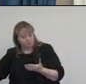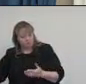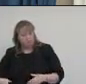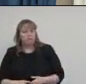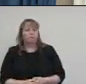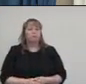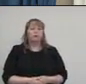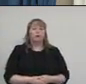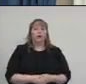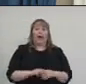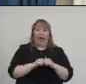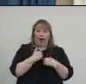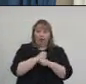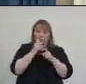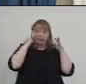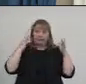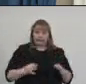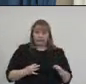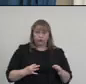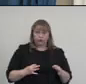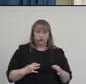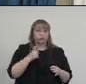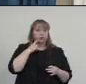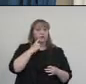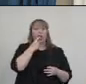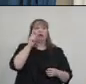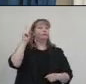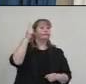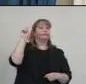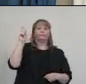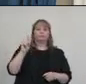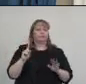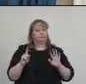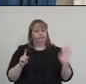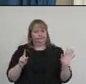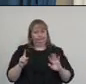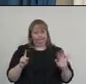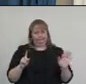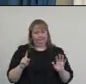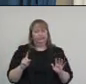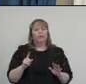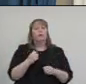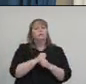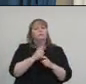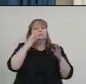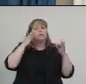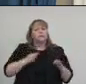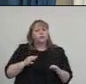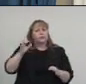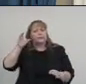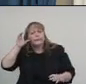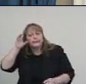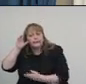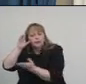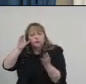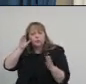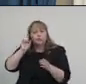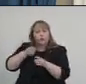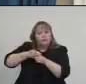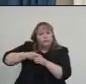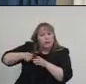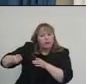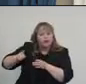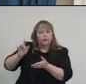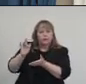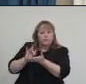medical experts. Secondly, we must all work to ensure our response efforts encompass access for all